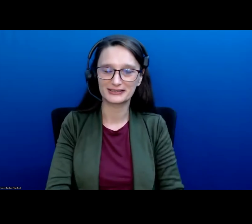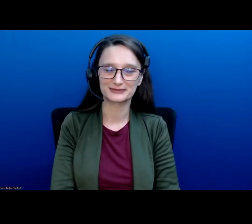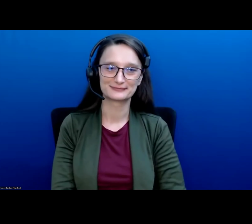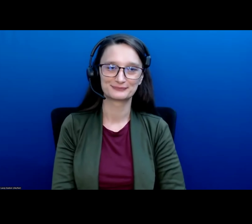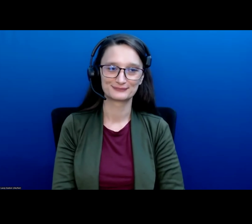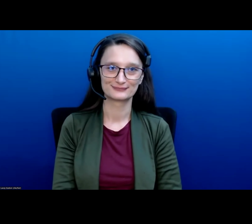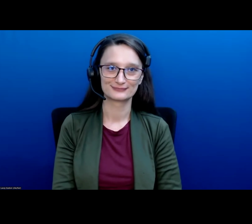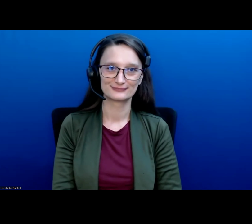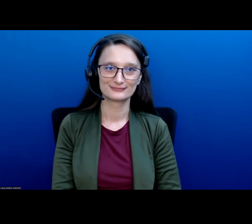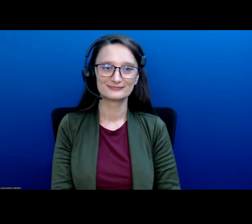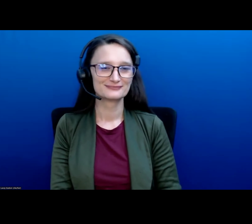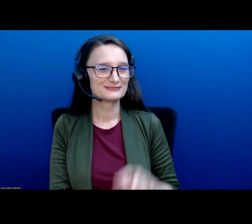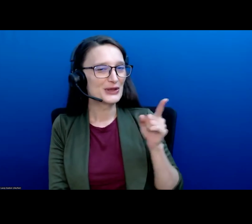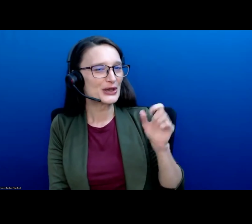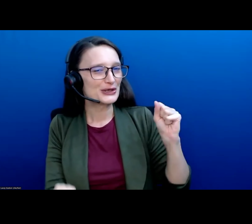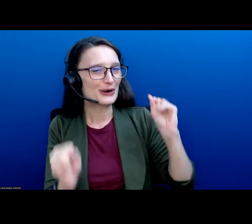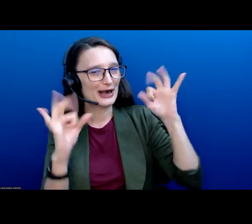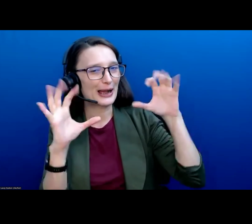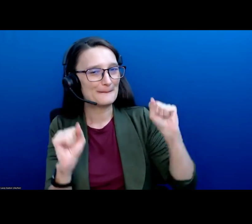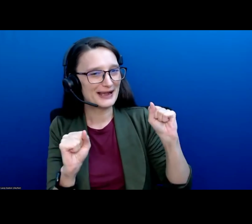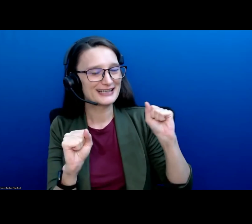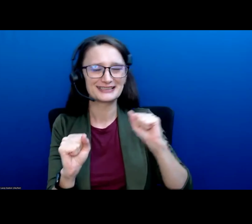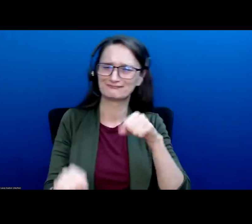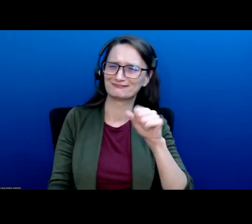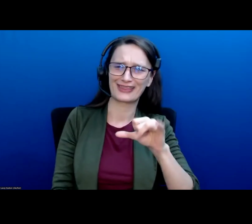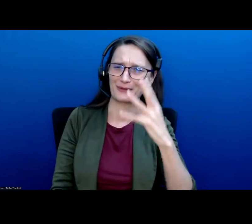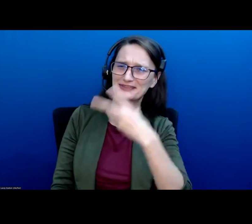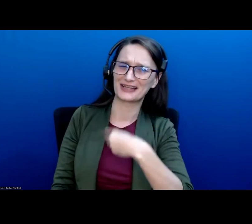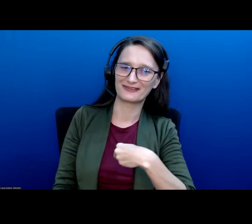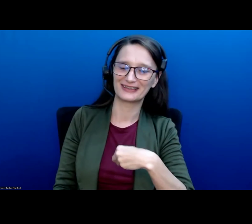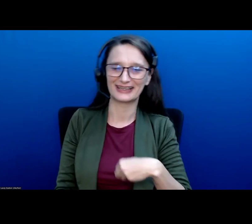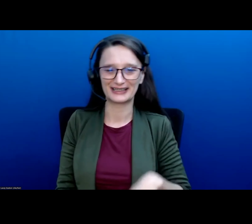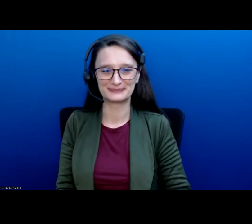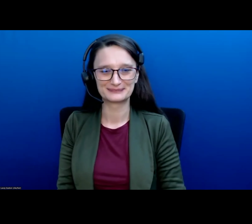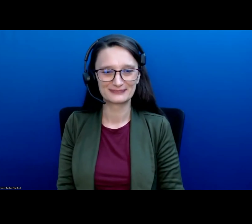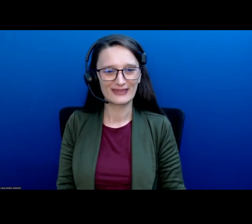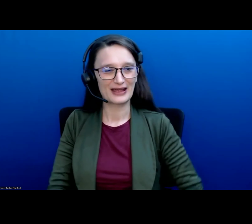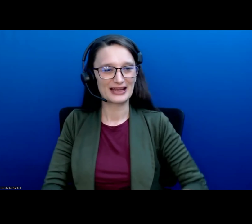You're amazing, Irene. You totally. Yeah, that was lovely. 329.